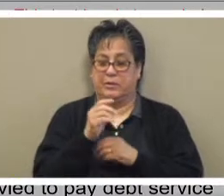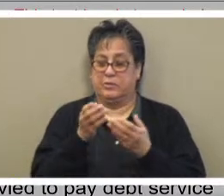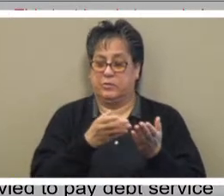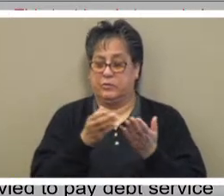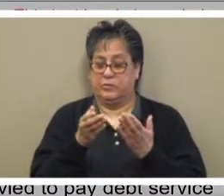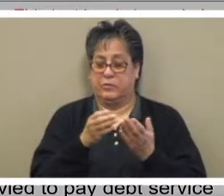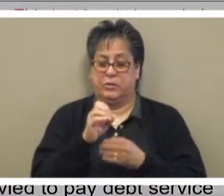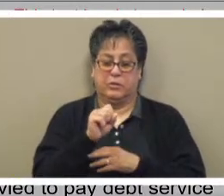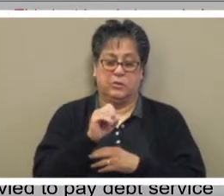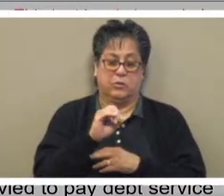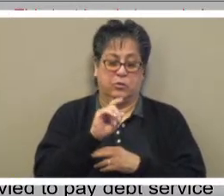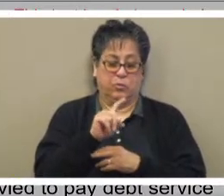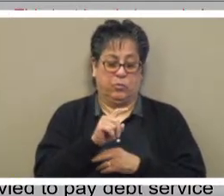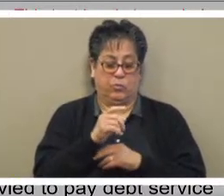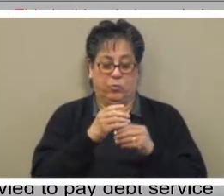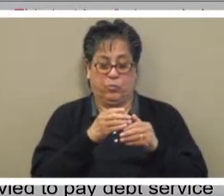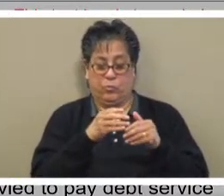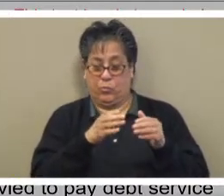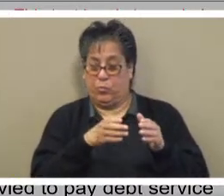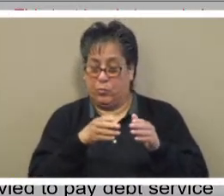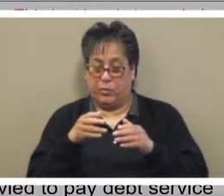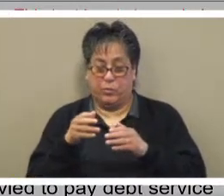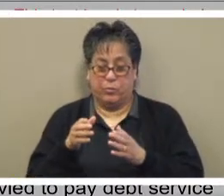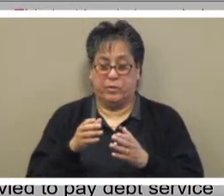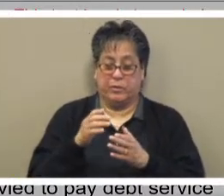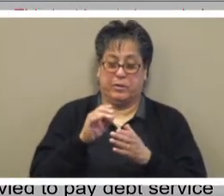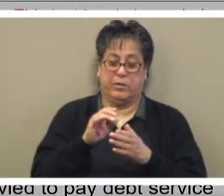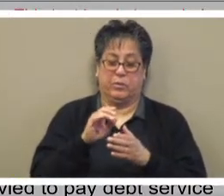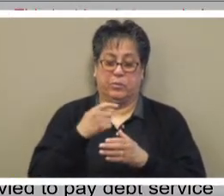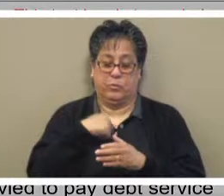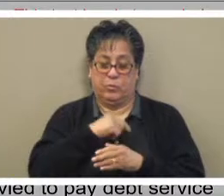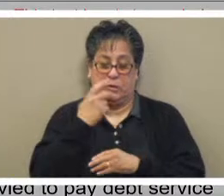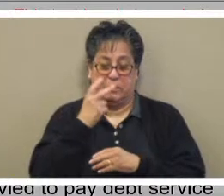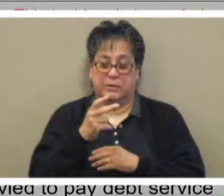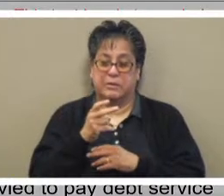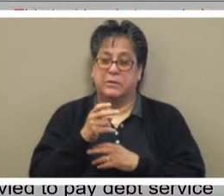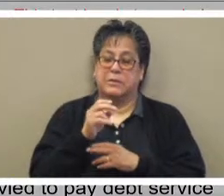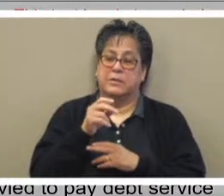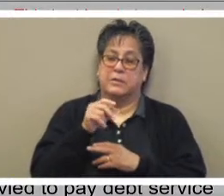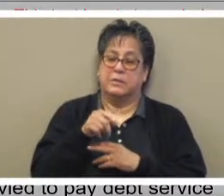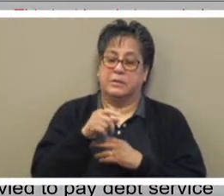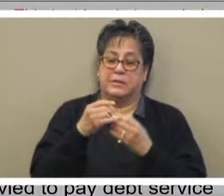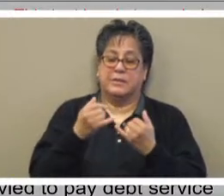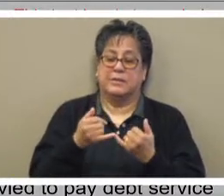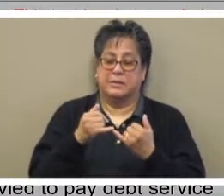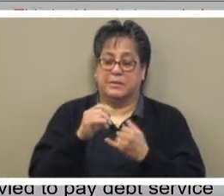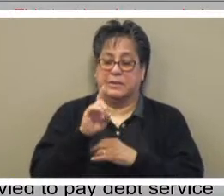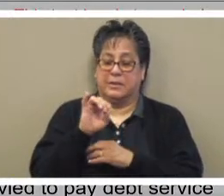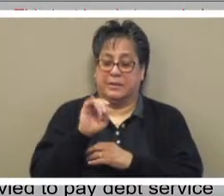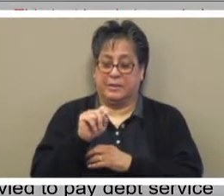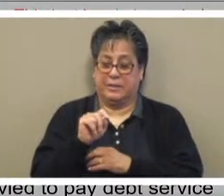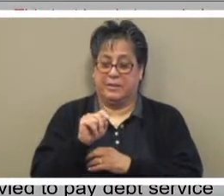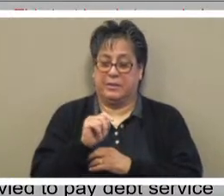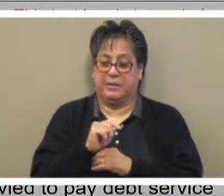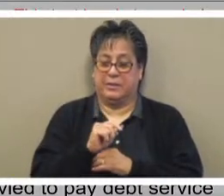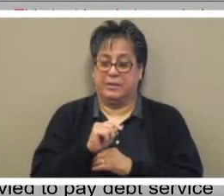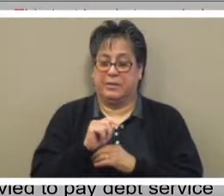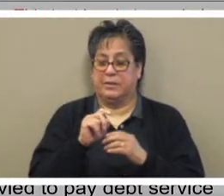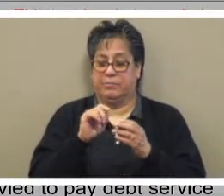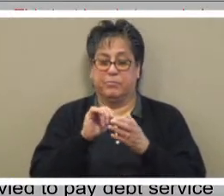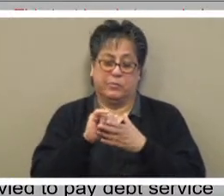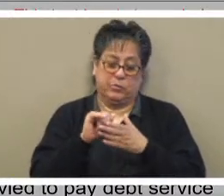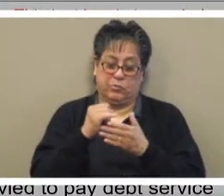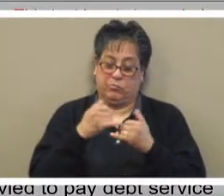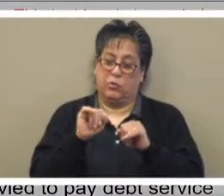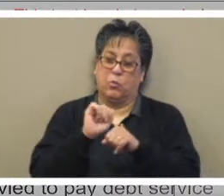And so one way that we can utilize them, though, is if we do a debt defeasance or we apply it to our existing debt. And so what we've been working